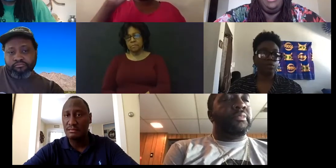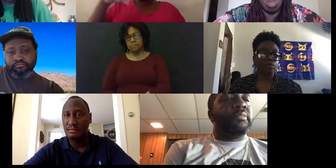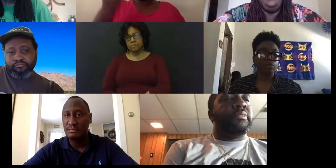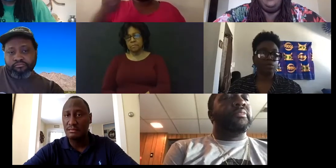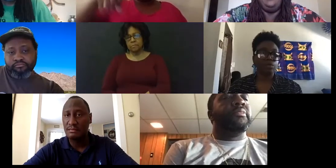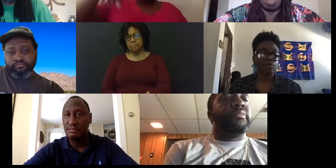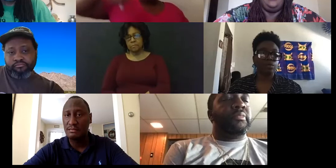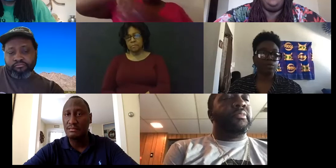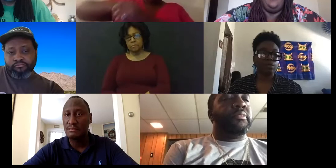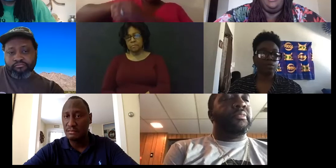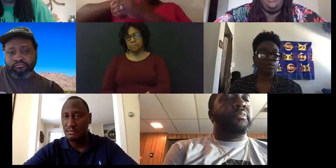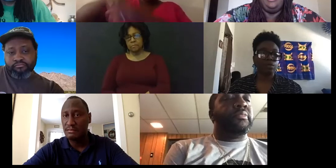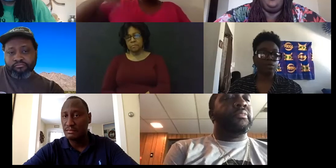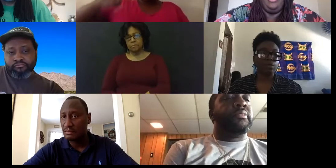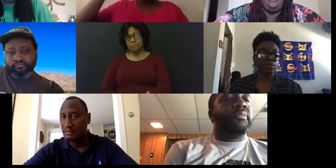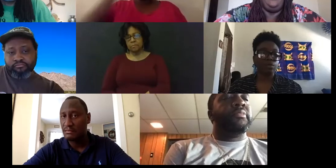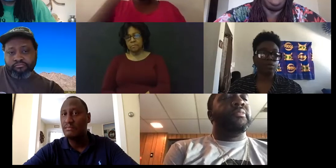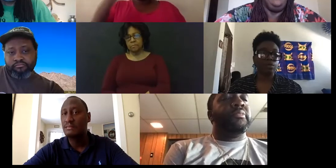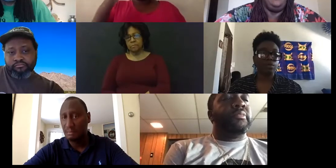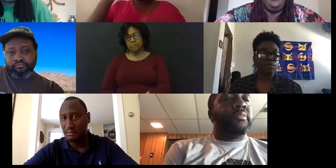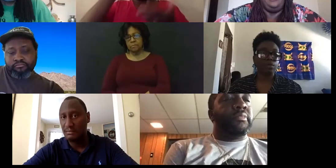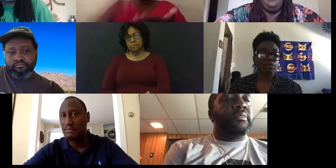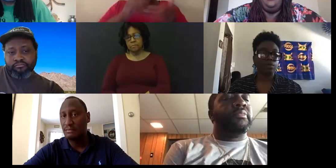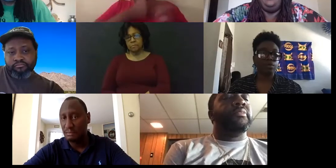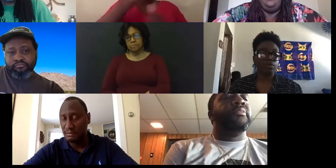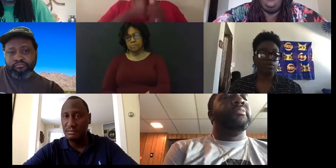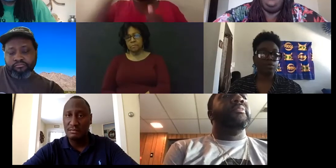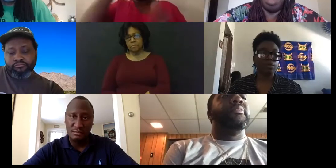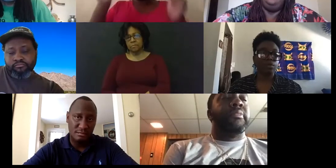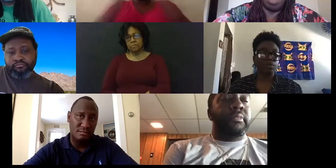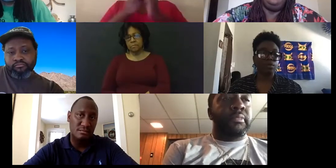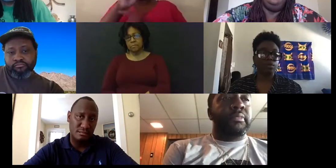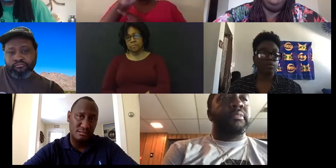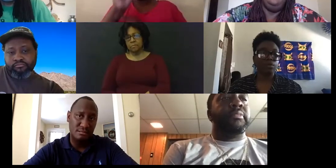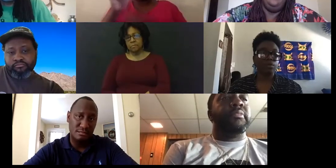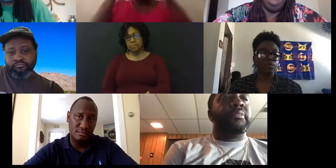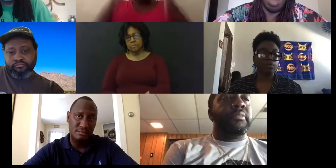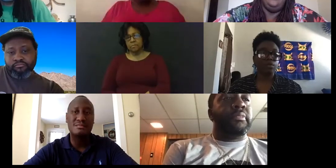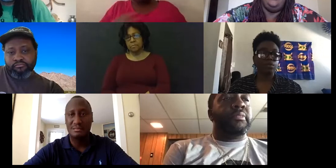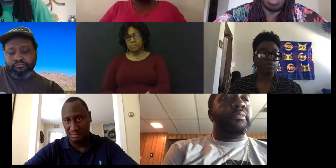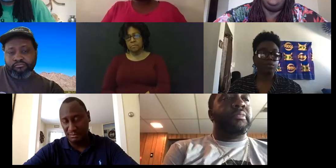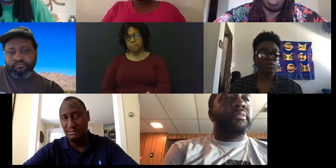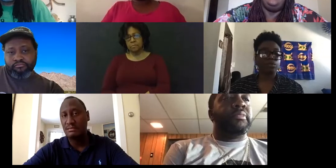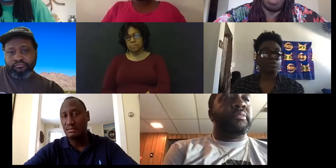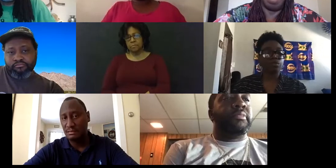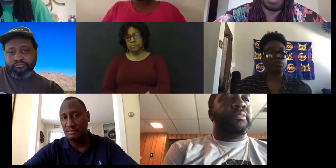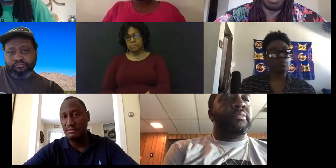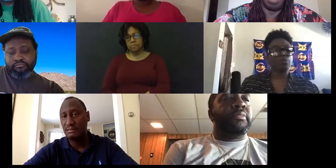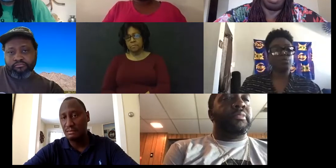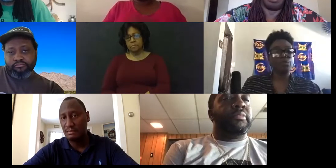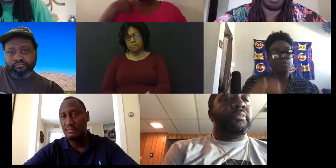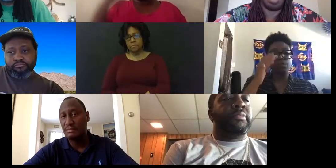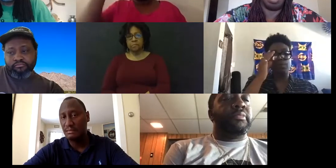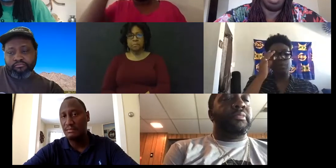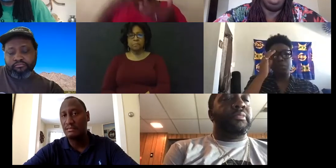hand so that he looks less threatening because he's holding the hand of a disabled person. Mm-hmm. I think that before